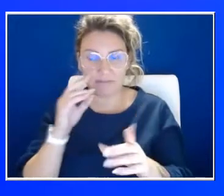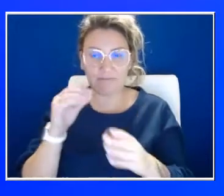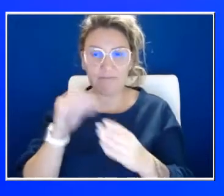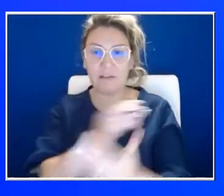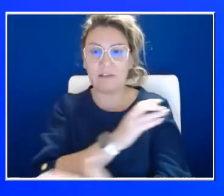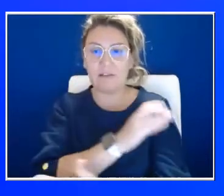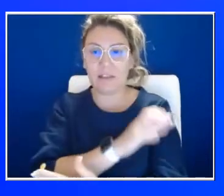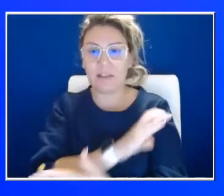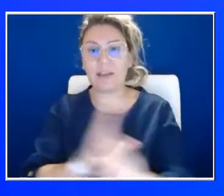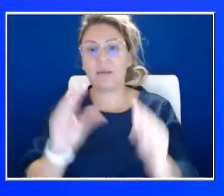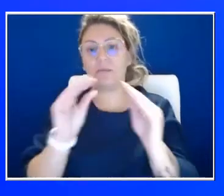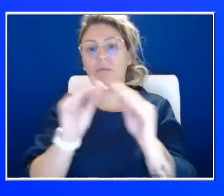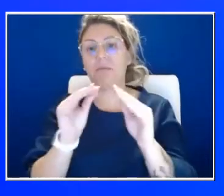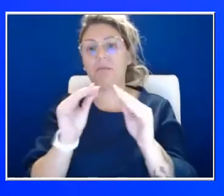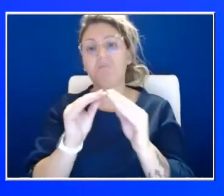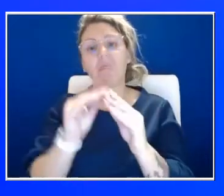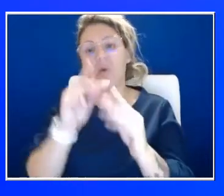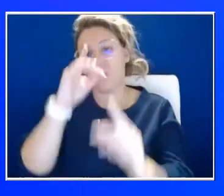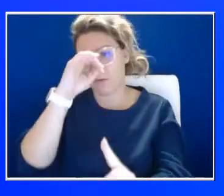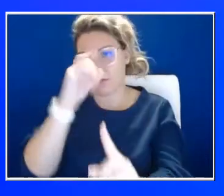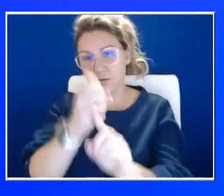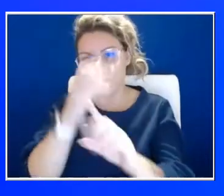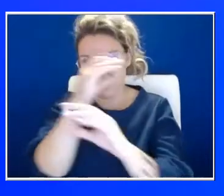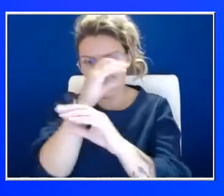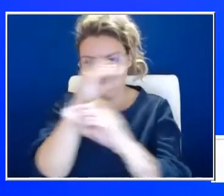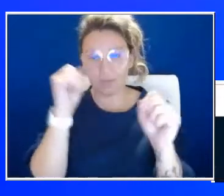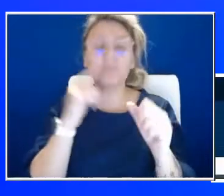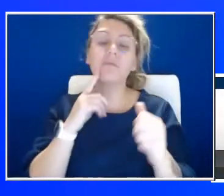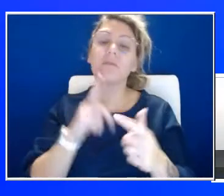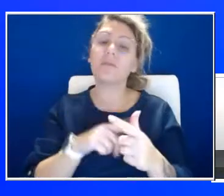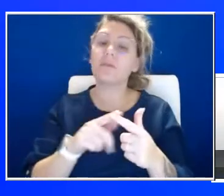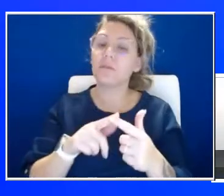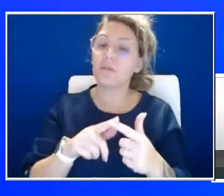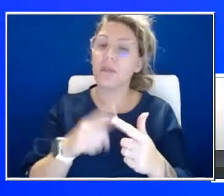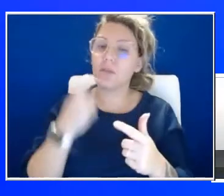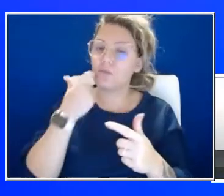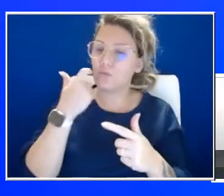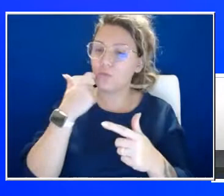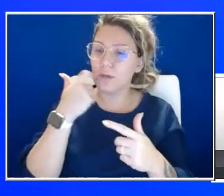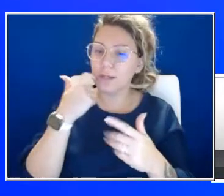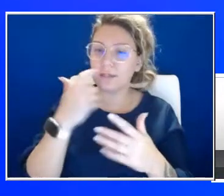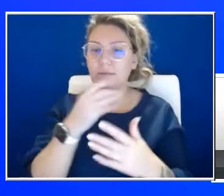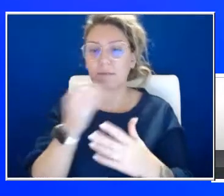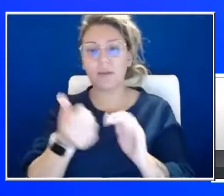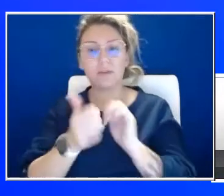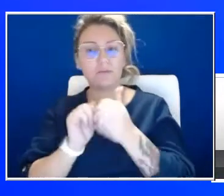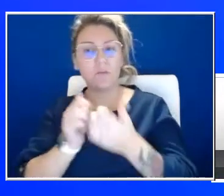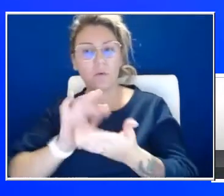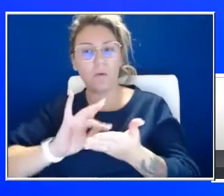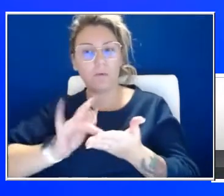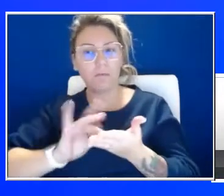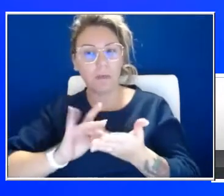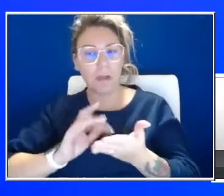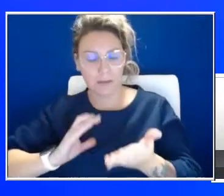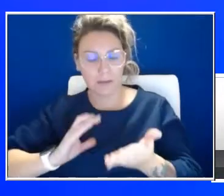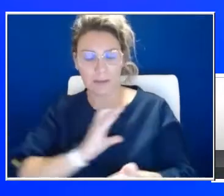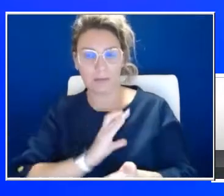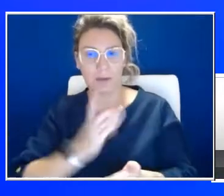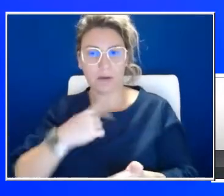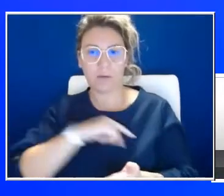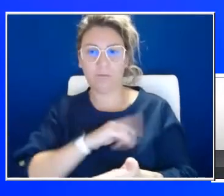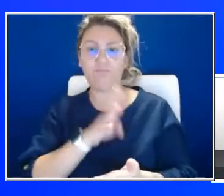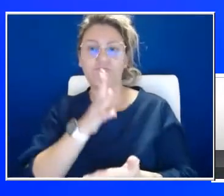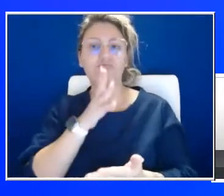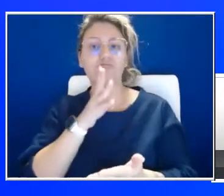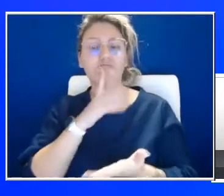concussion. The data hasn't shown it, but at our recent Sports Medicine Advisory Committee, we talked about that, and I think a lot of that's